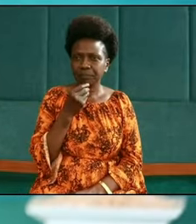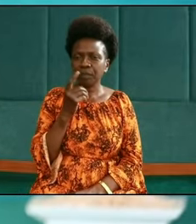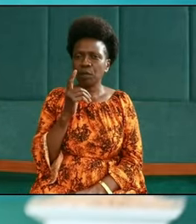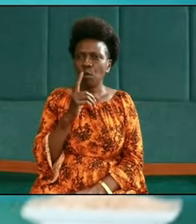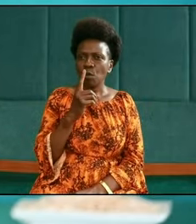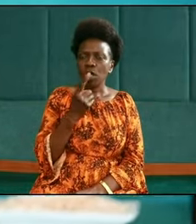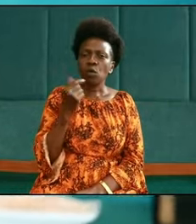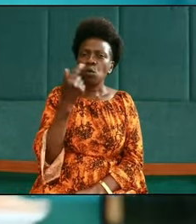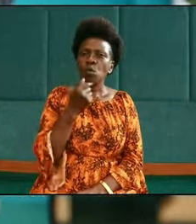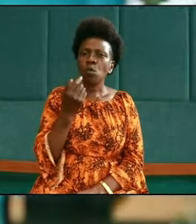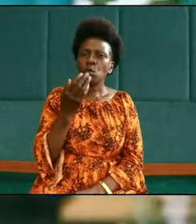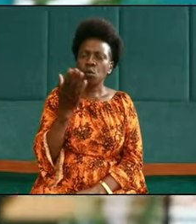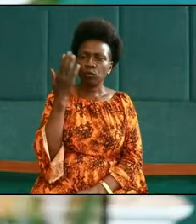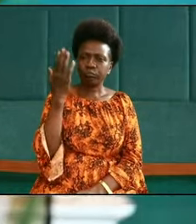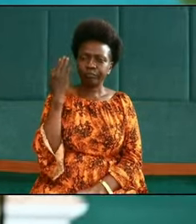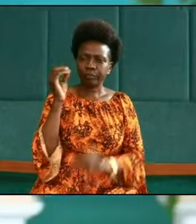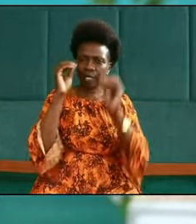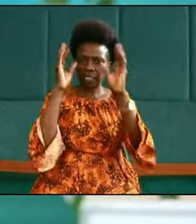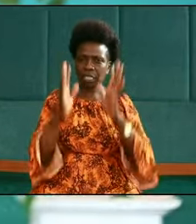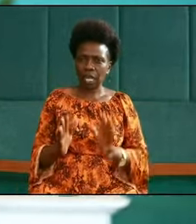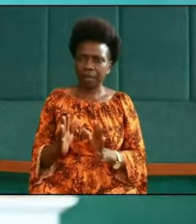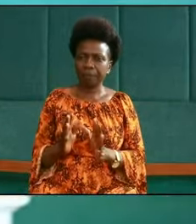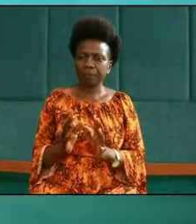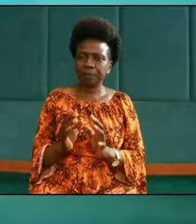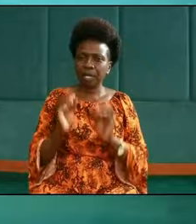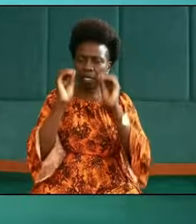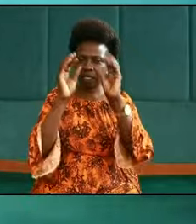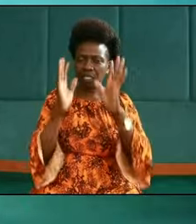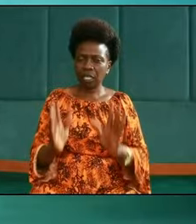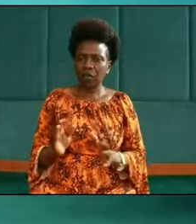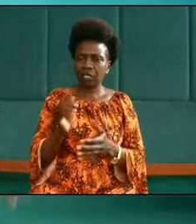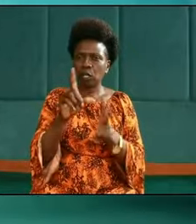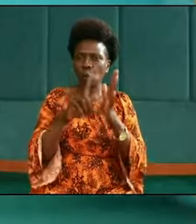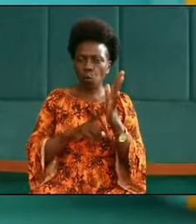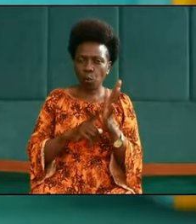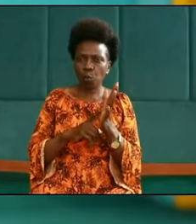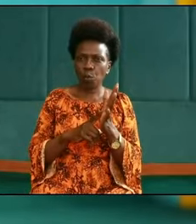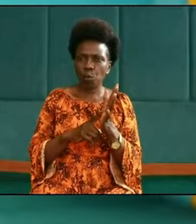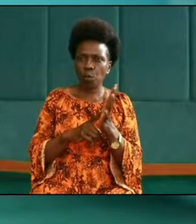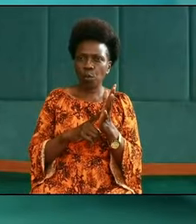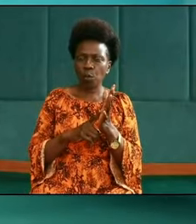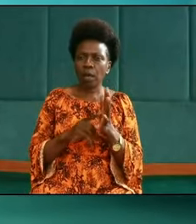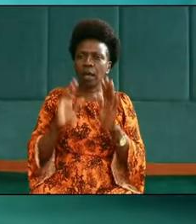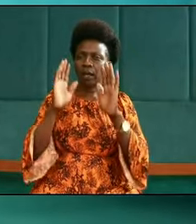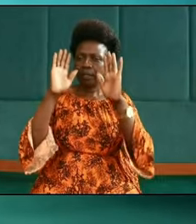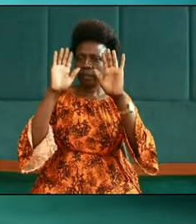One who was a teacher of the law, a private